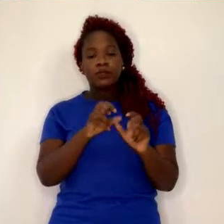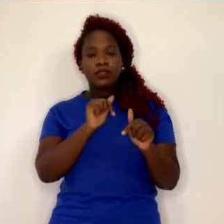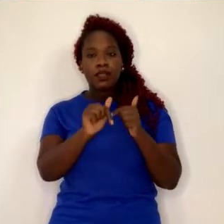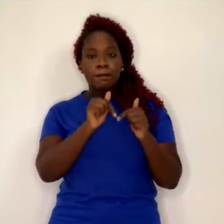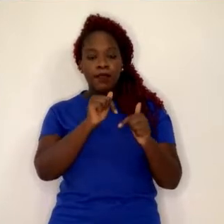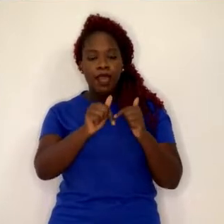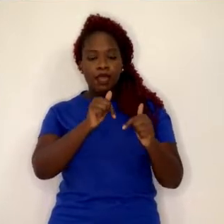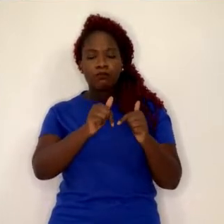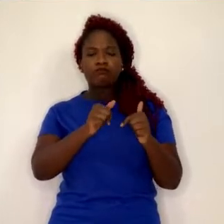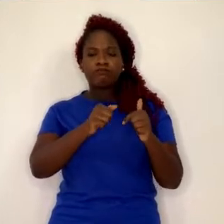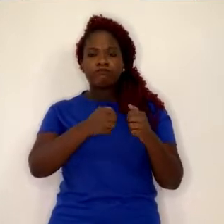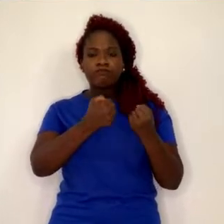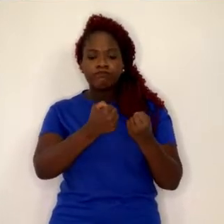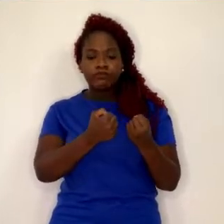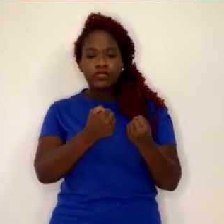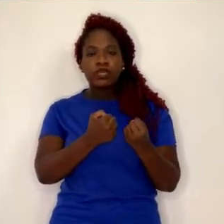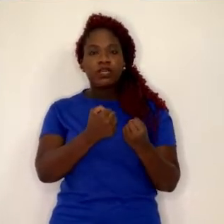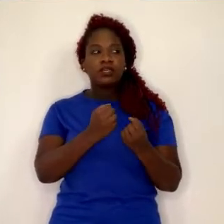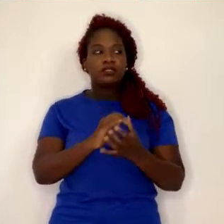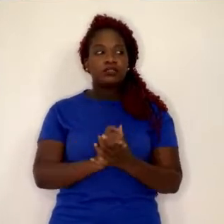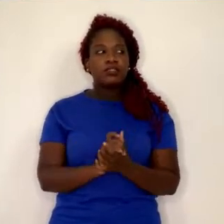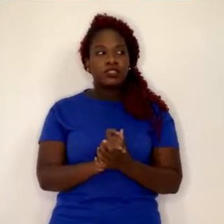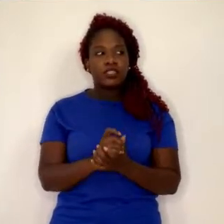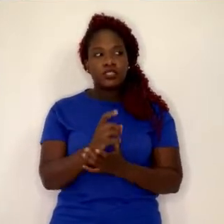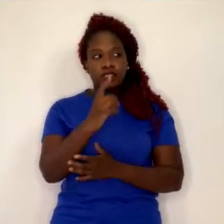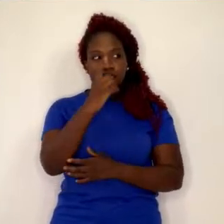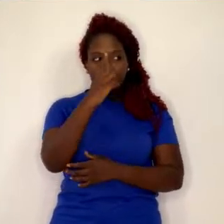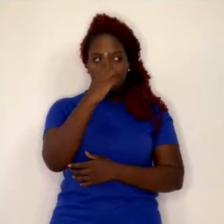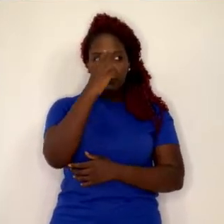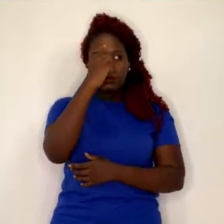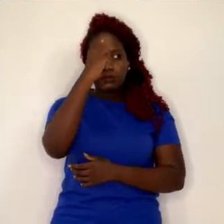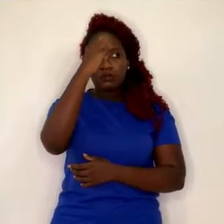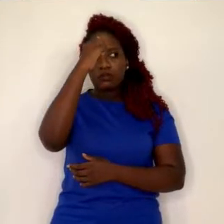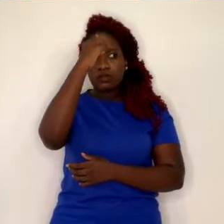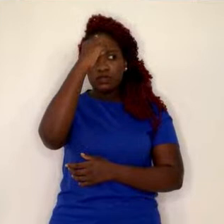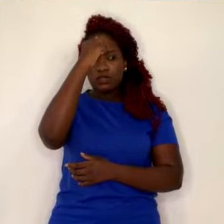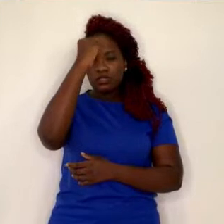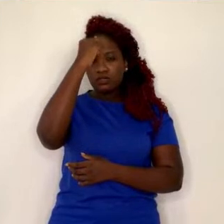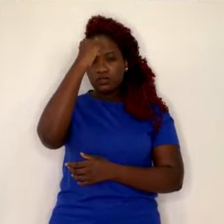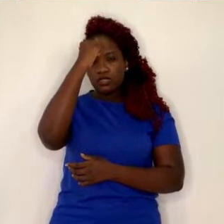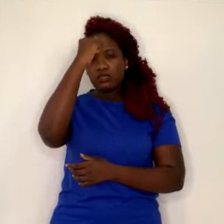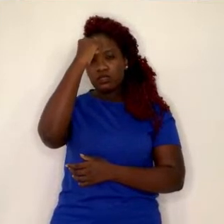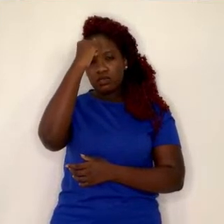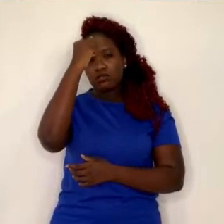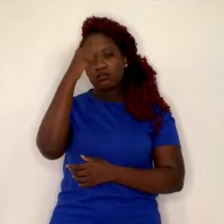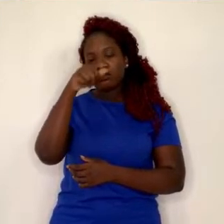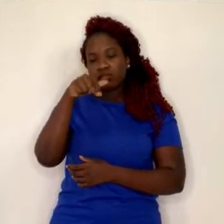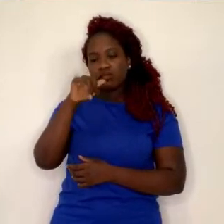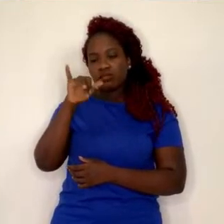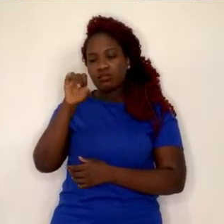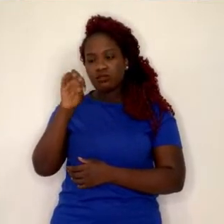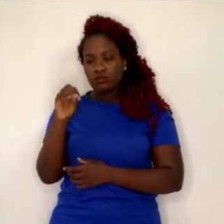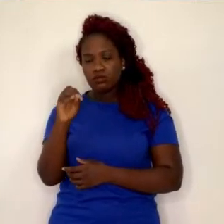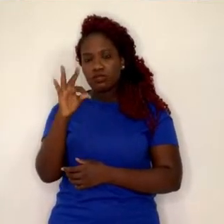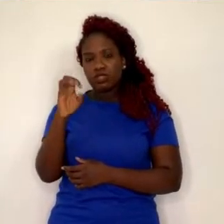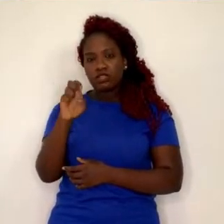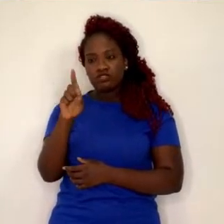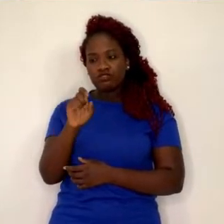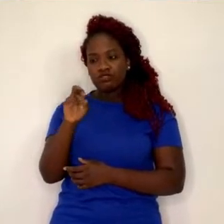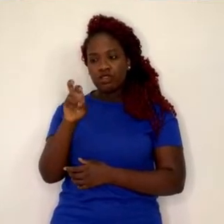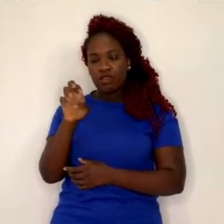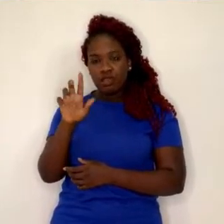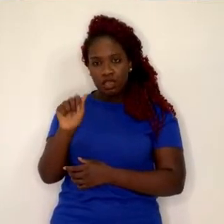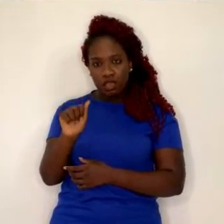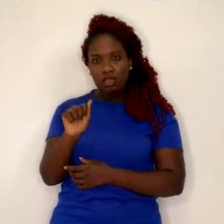about the intense work of Anísio Teixeira as one of the pioneers of this new